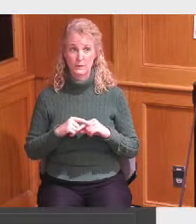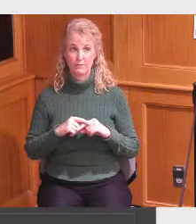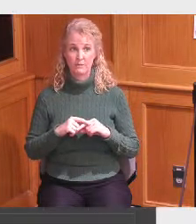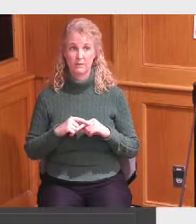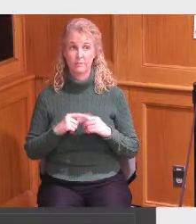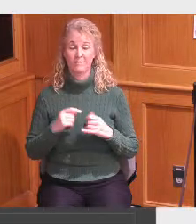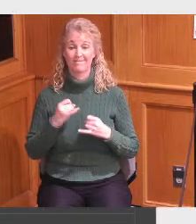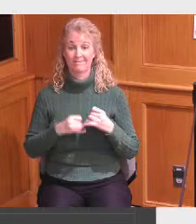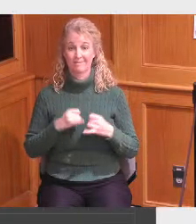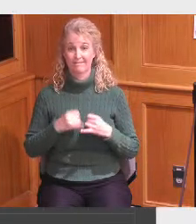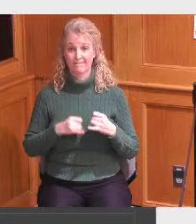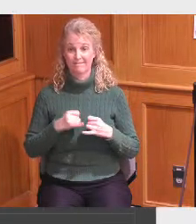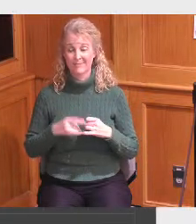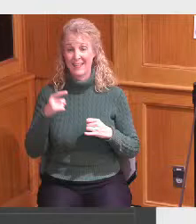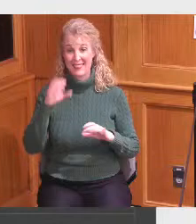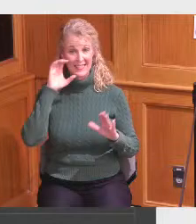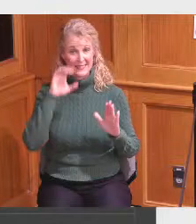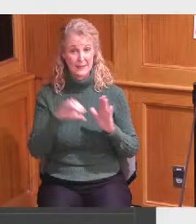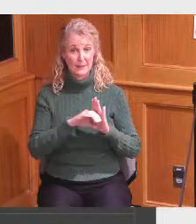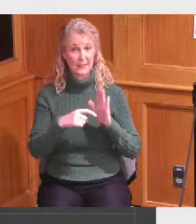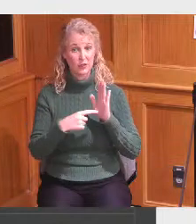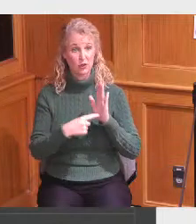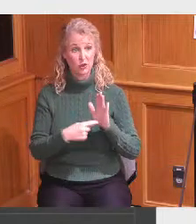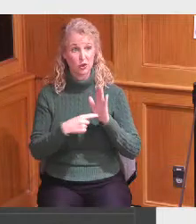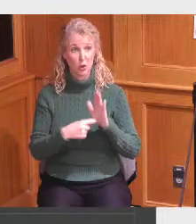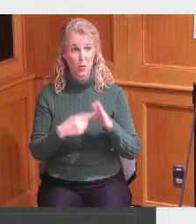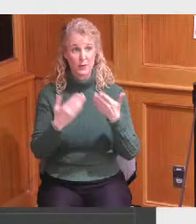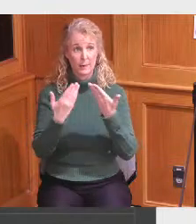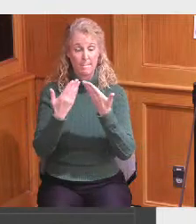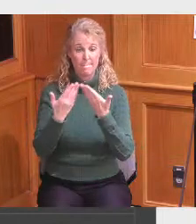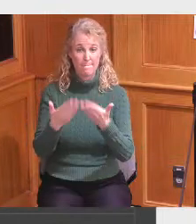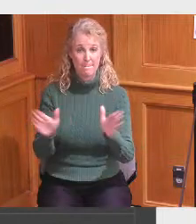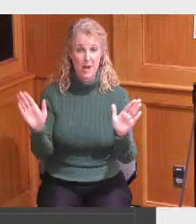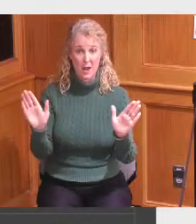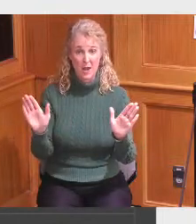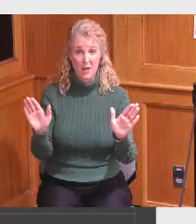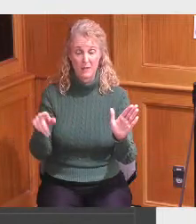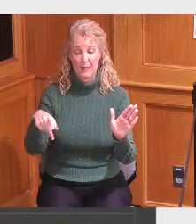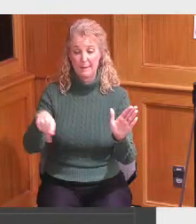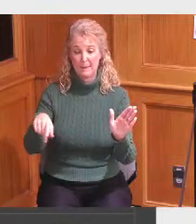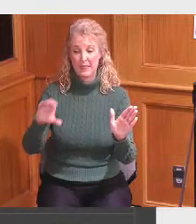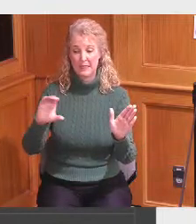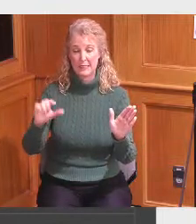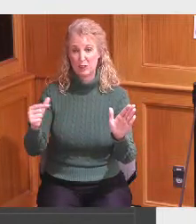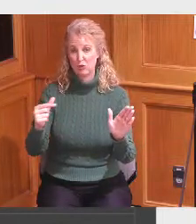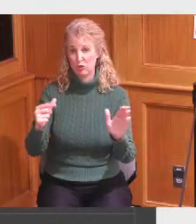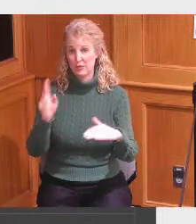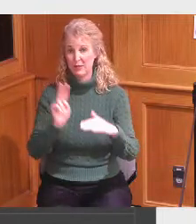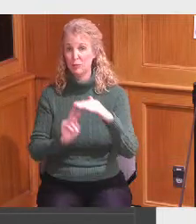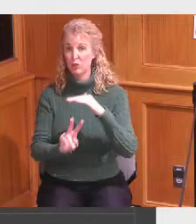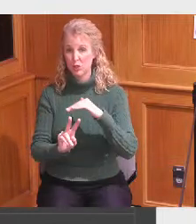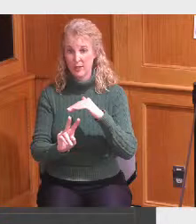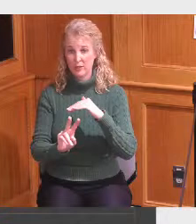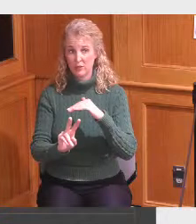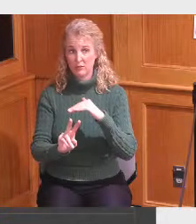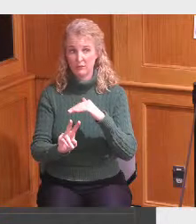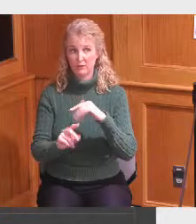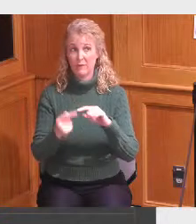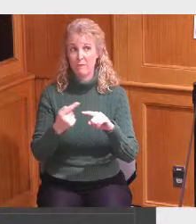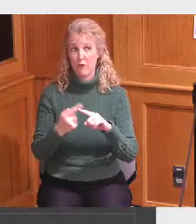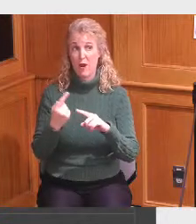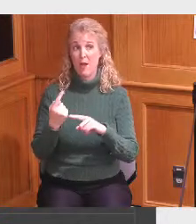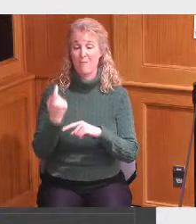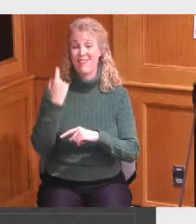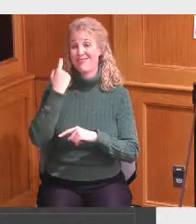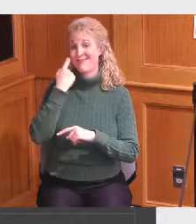And finally, this chart reflects the public PCG's projections based on the last